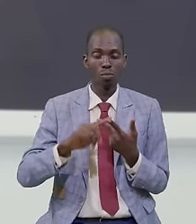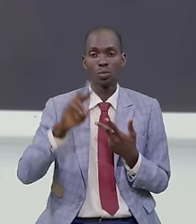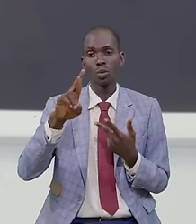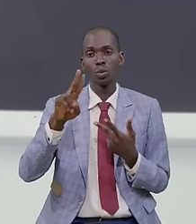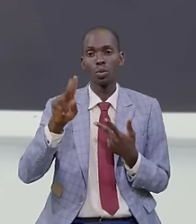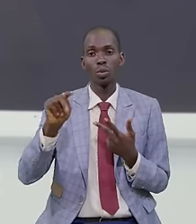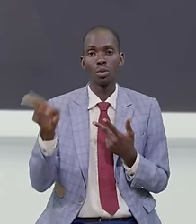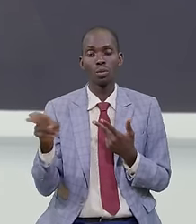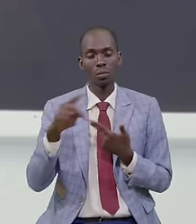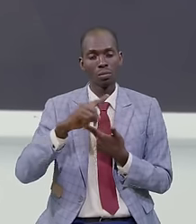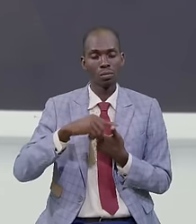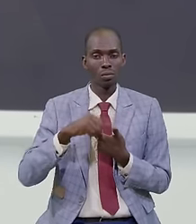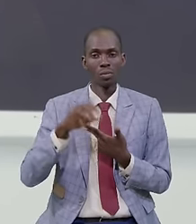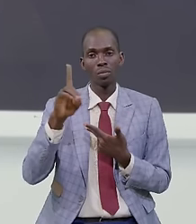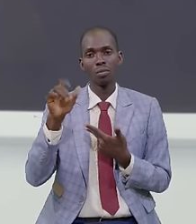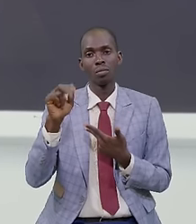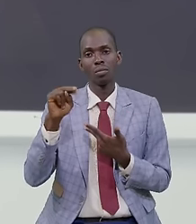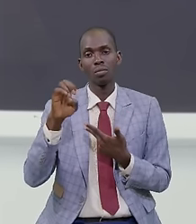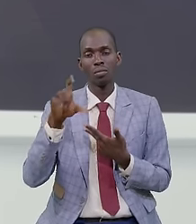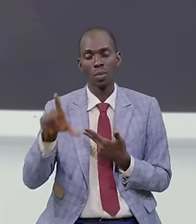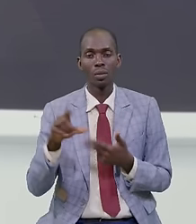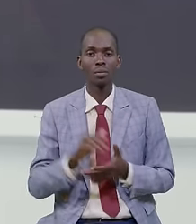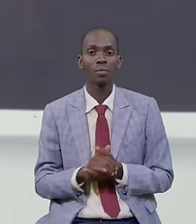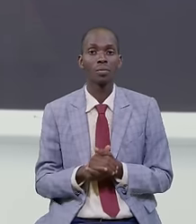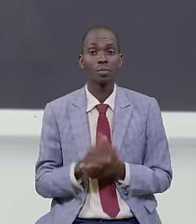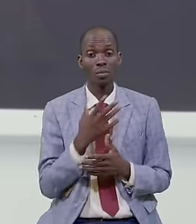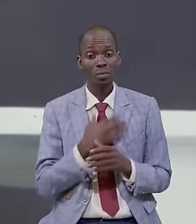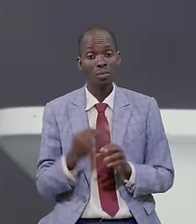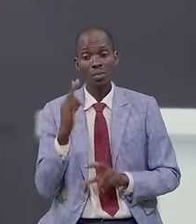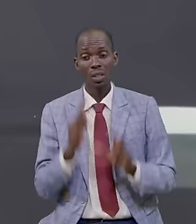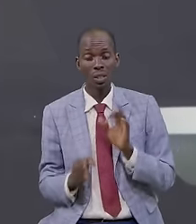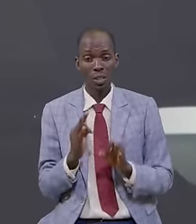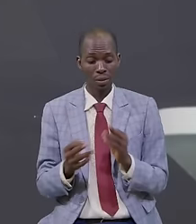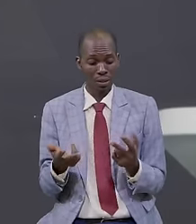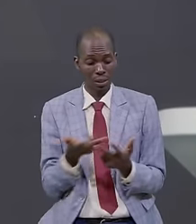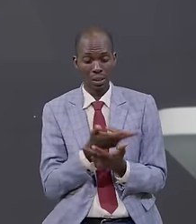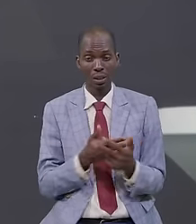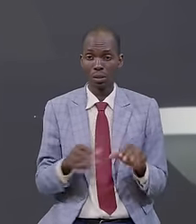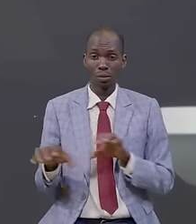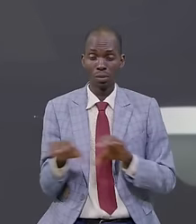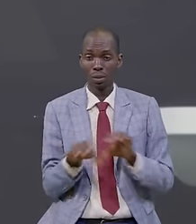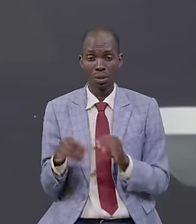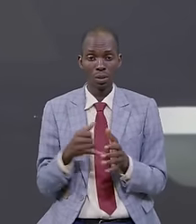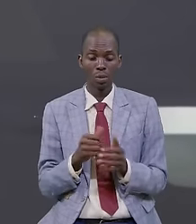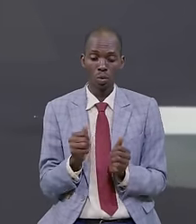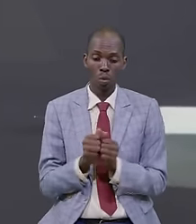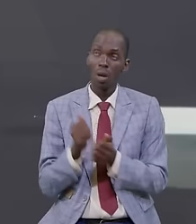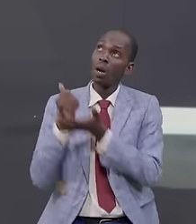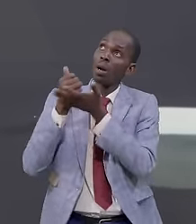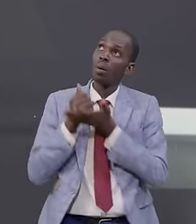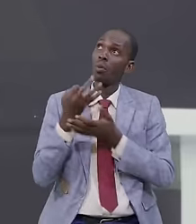Three, Daniel. And if they did it by the help of God, you can do